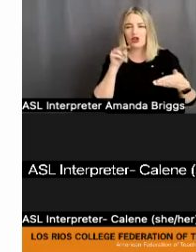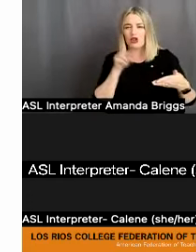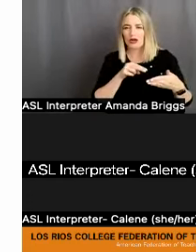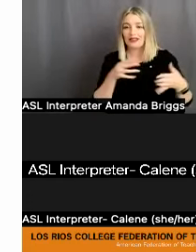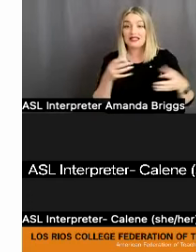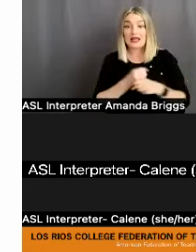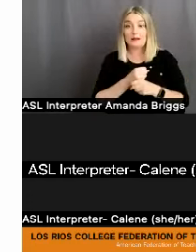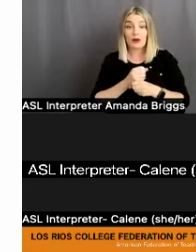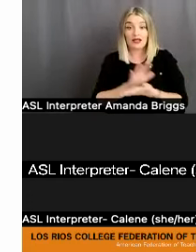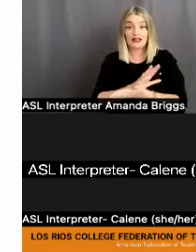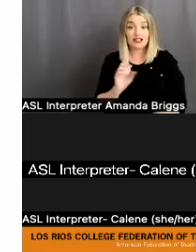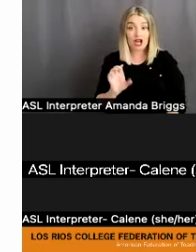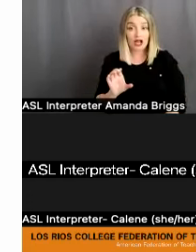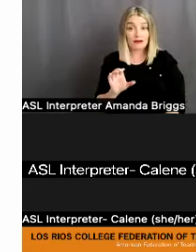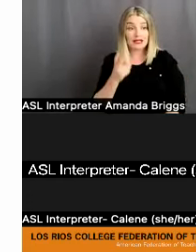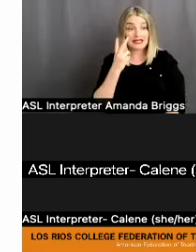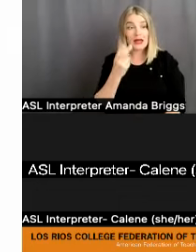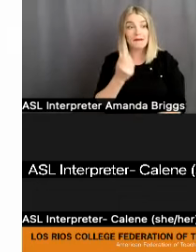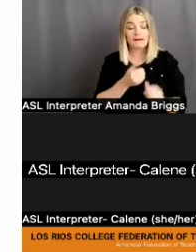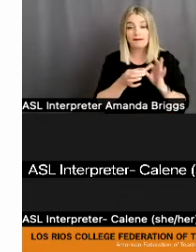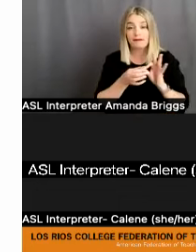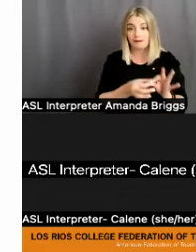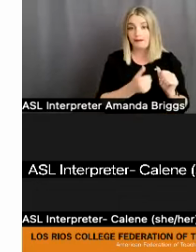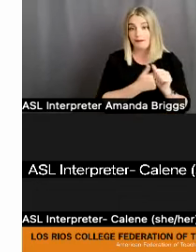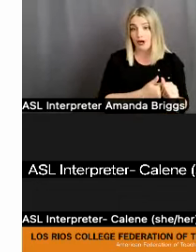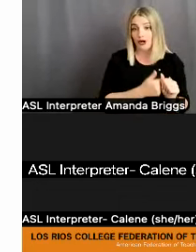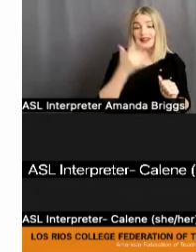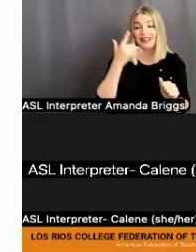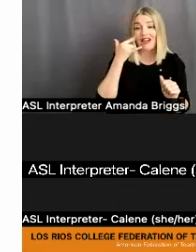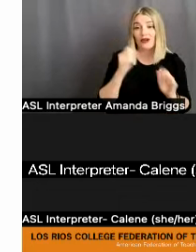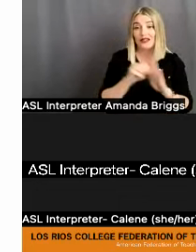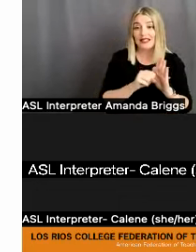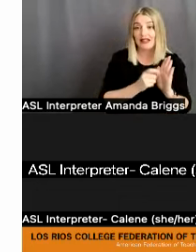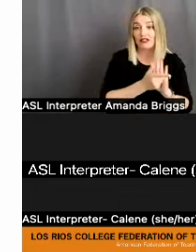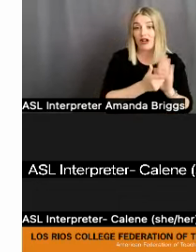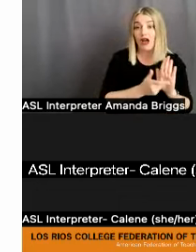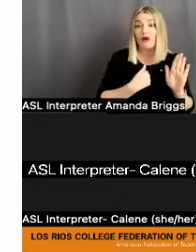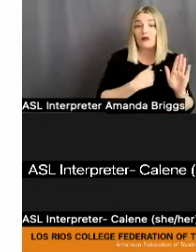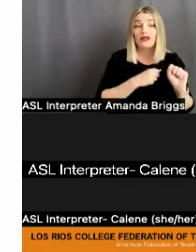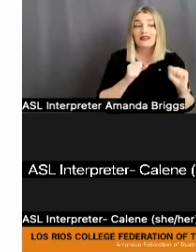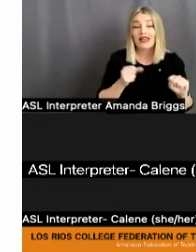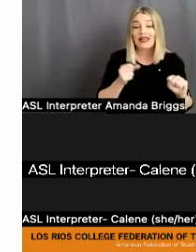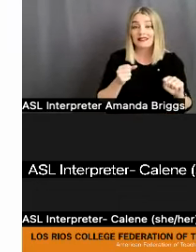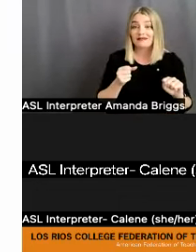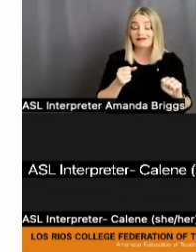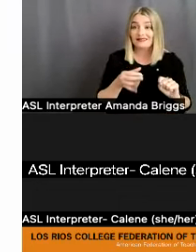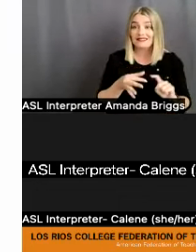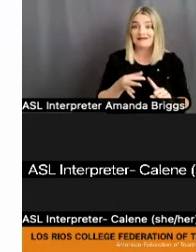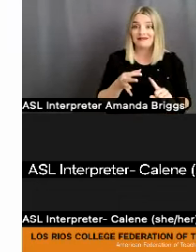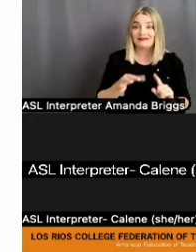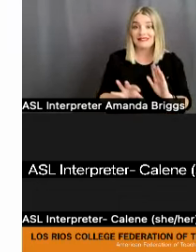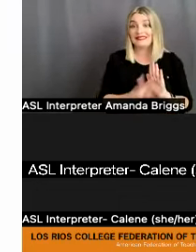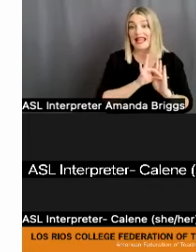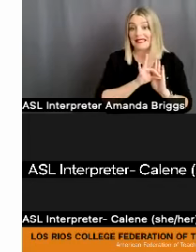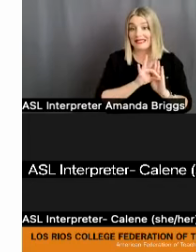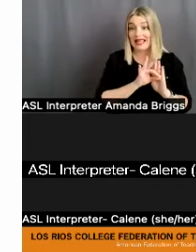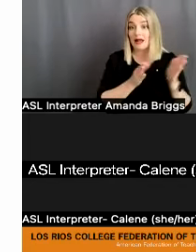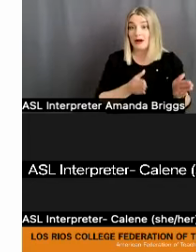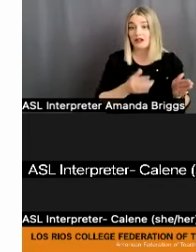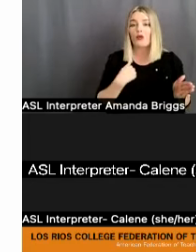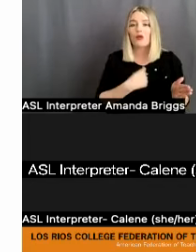document, you'll see that per California state law, we can now designate a person, right, who we consider to be